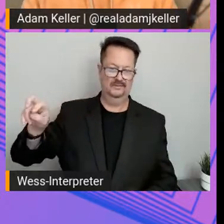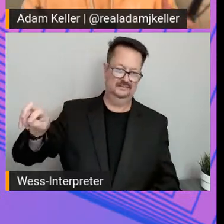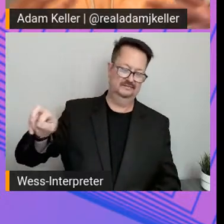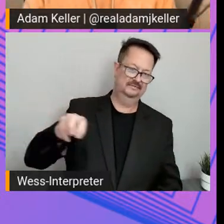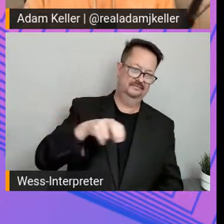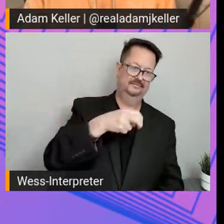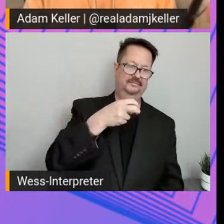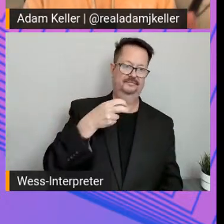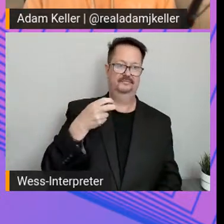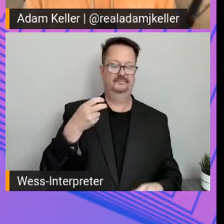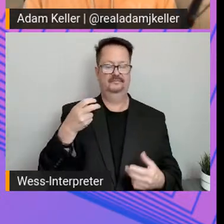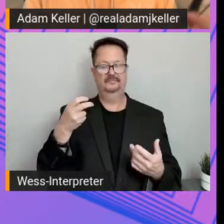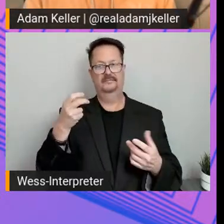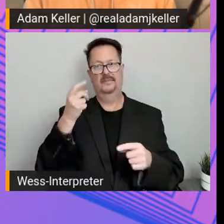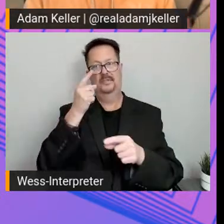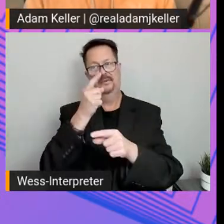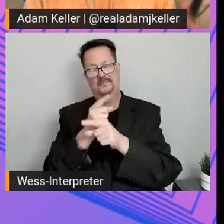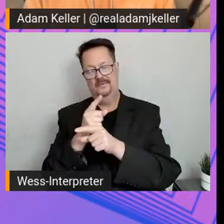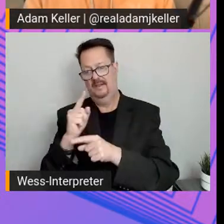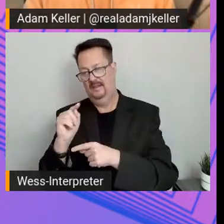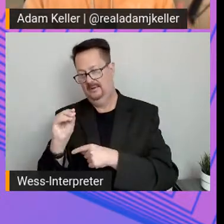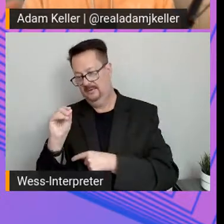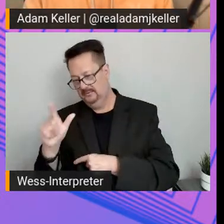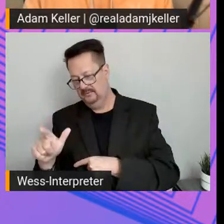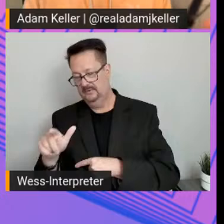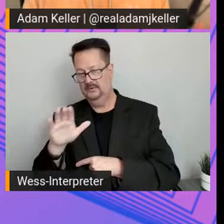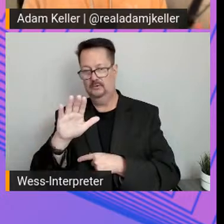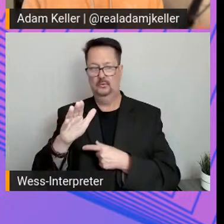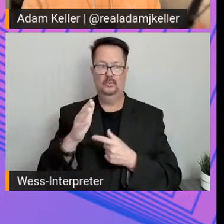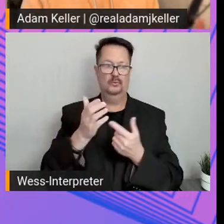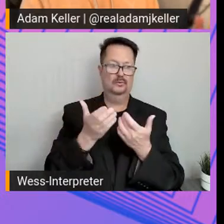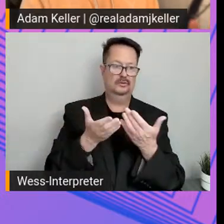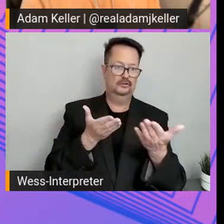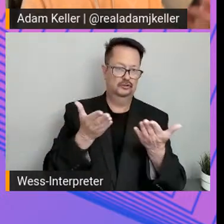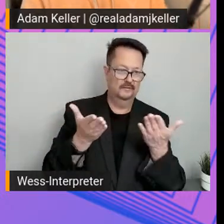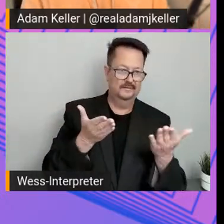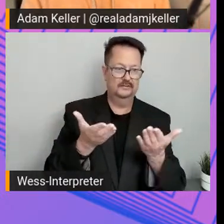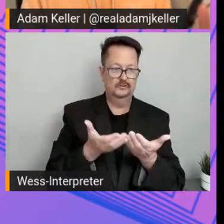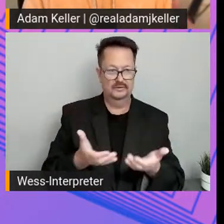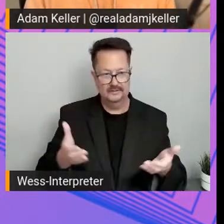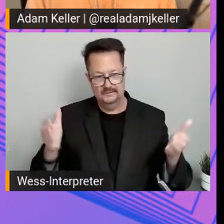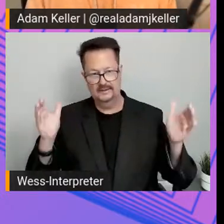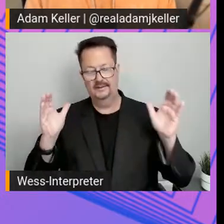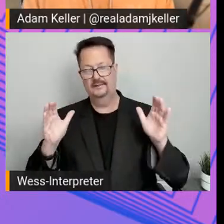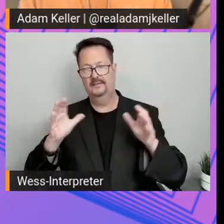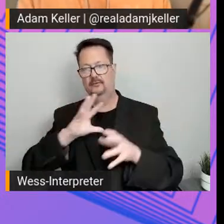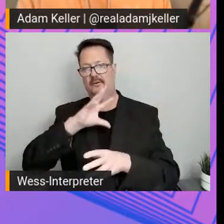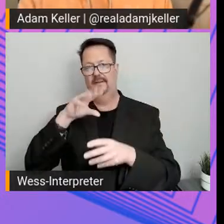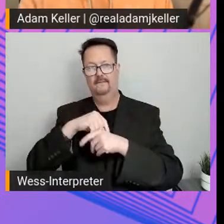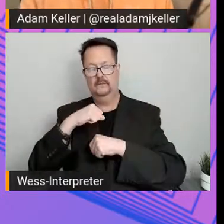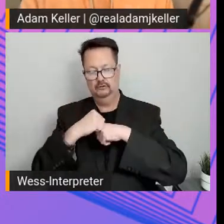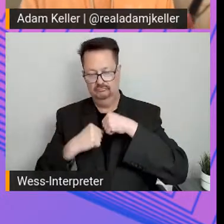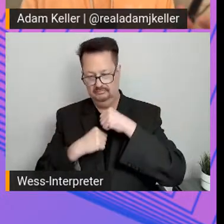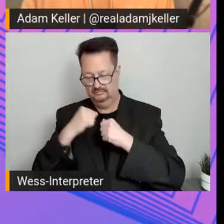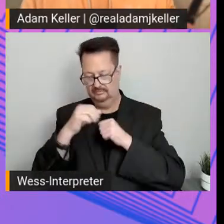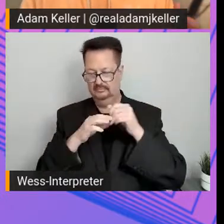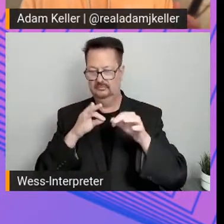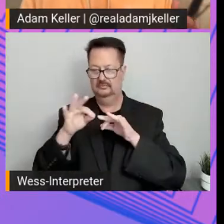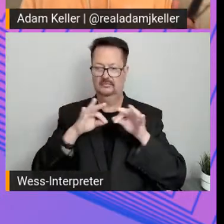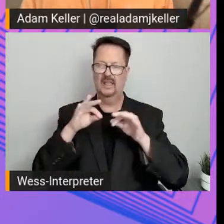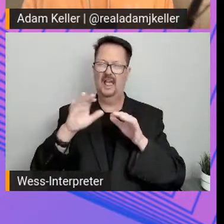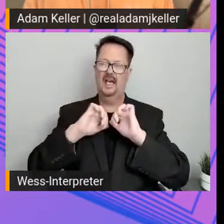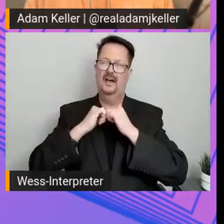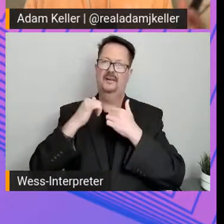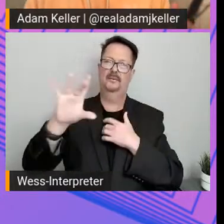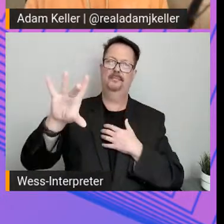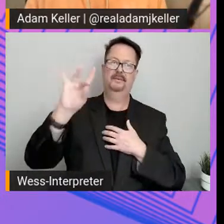tool to deploy your services, your containers, your infrastructure, choosing the right tool for the job there. So,